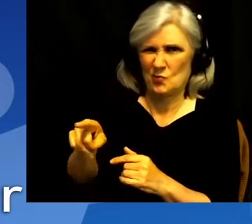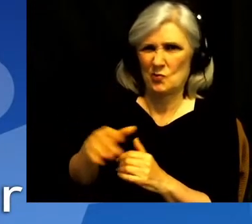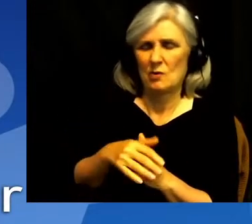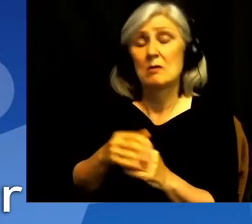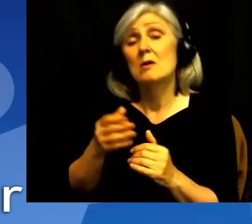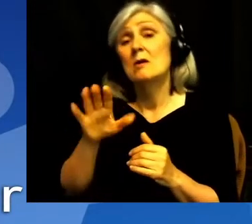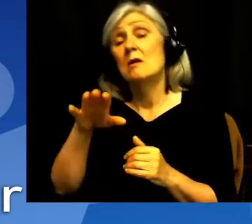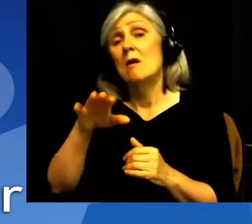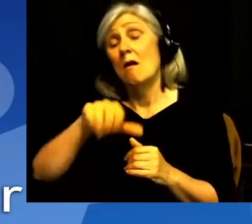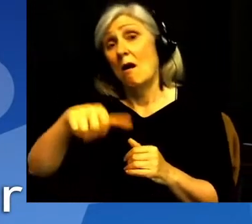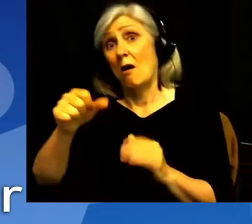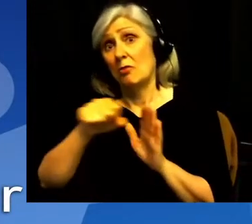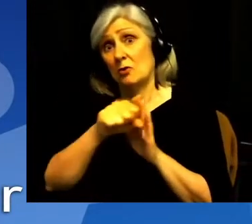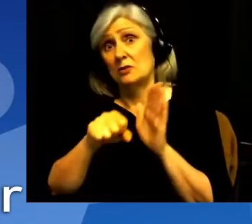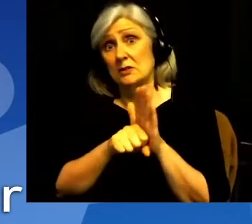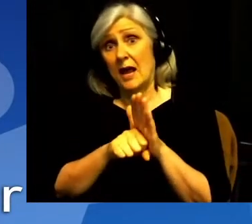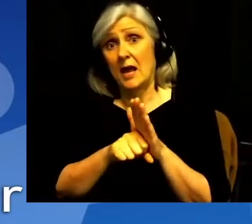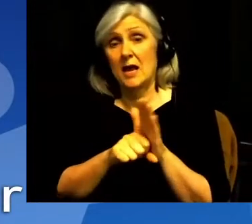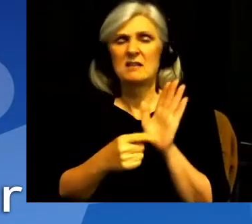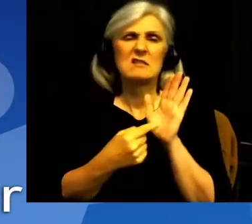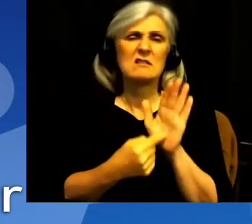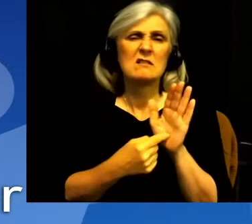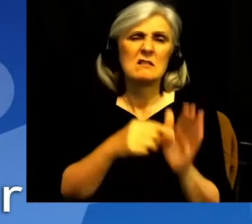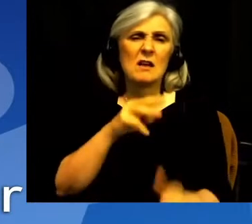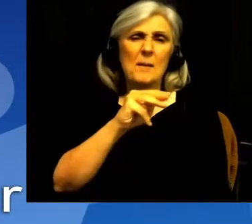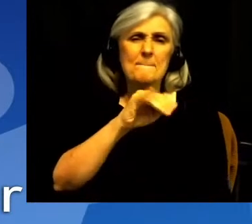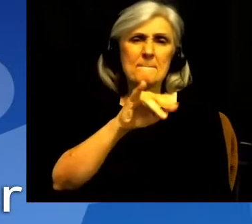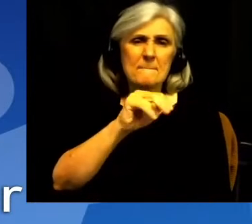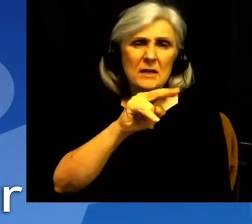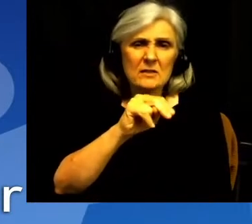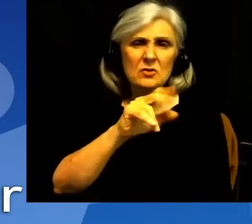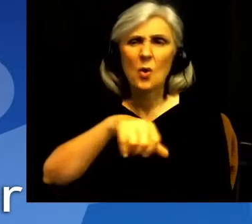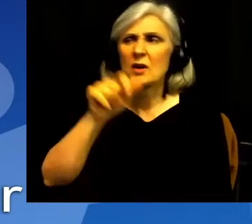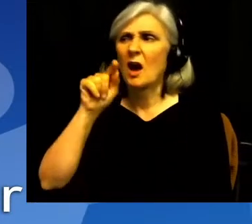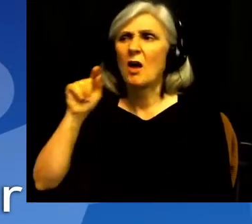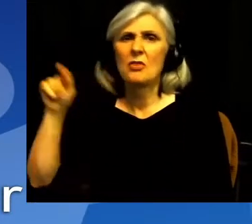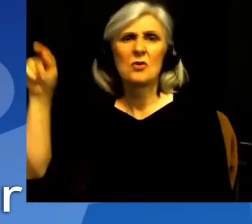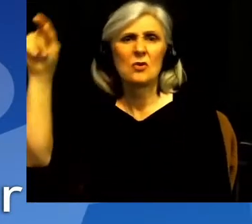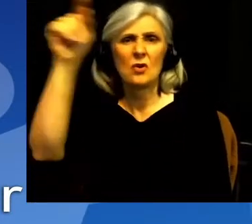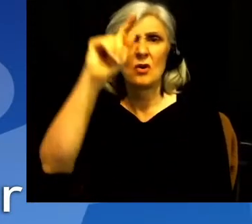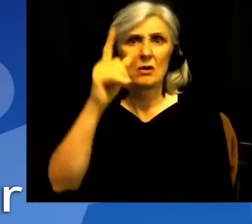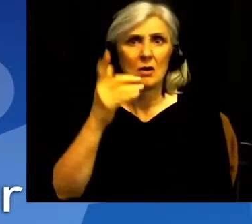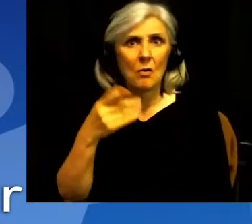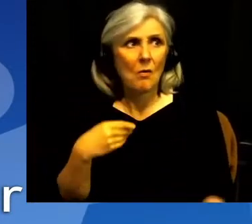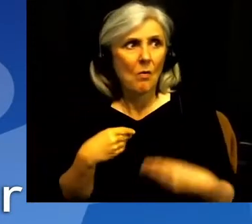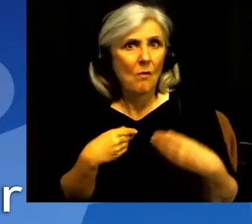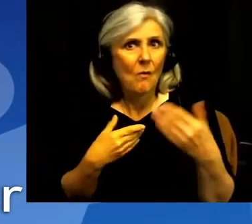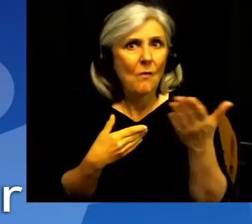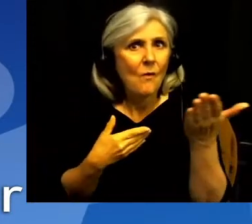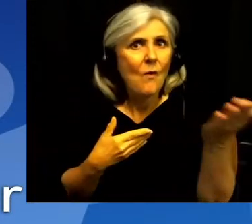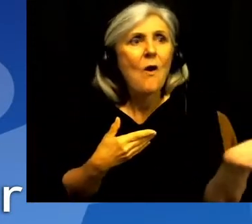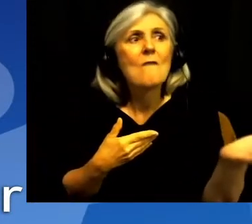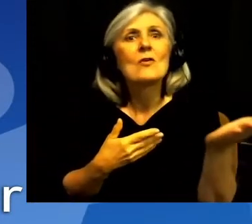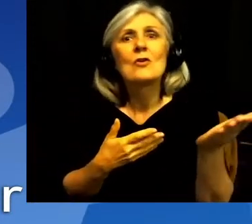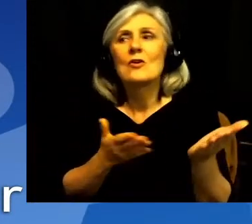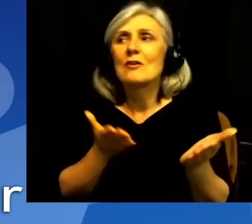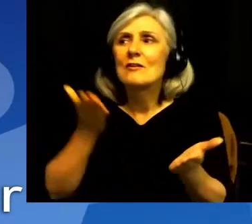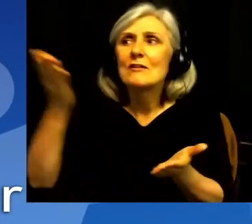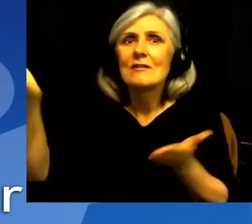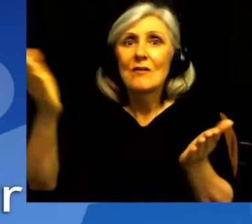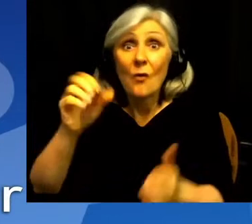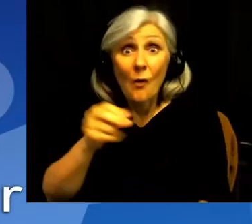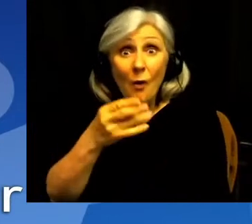states, even neighboring states like Minnesota, offering some big incentives today. As we know, Ohio already offered, $1